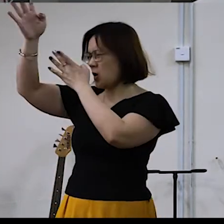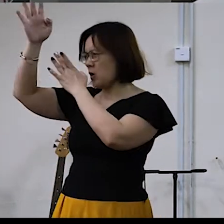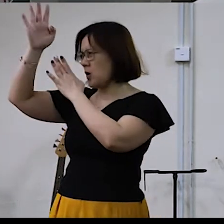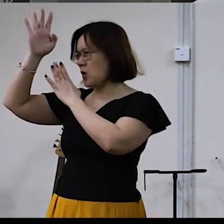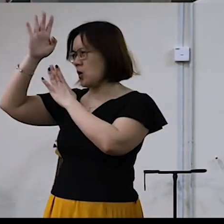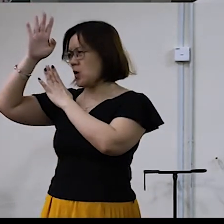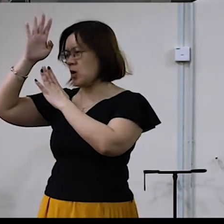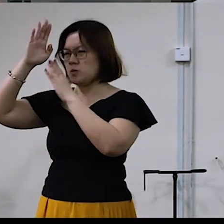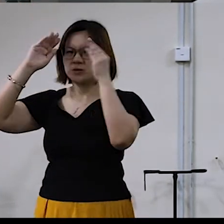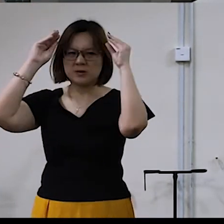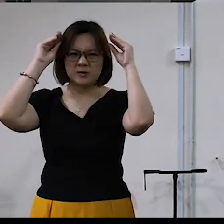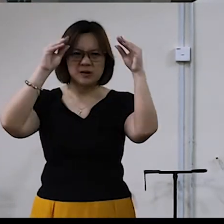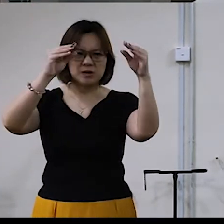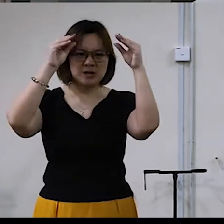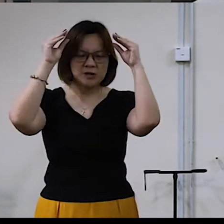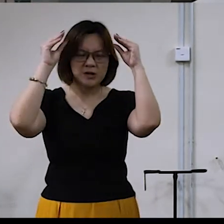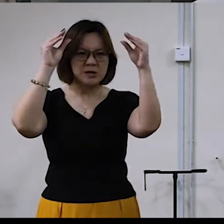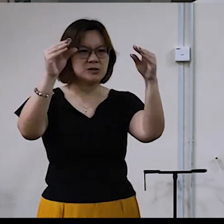that